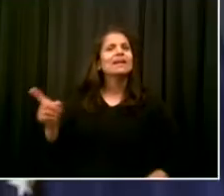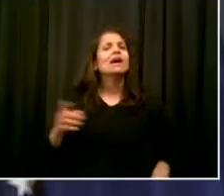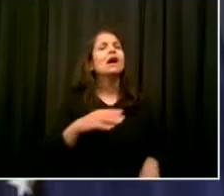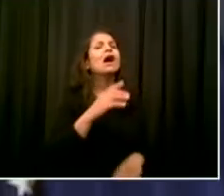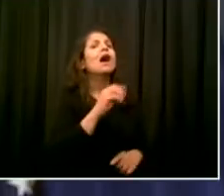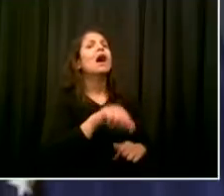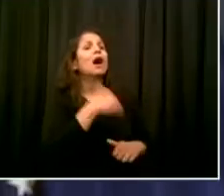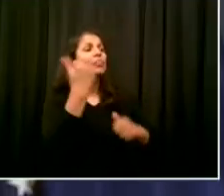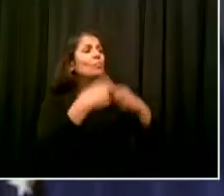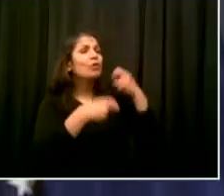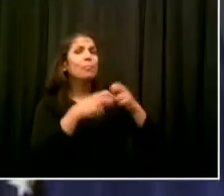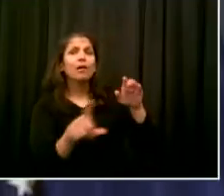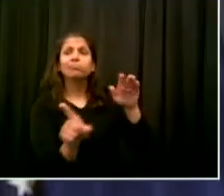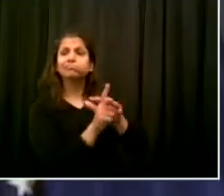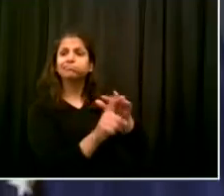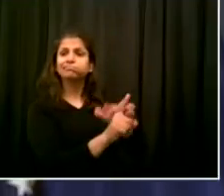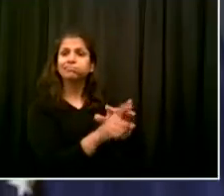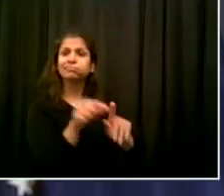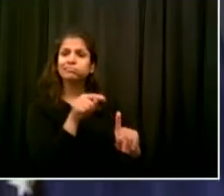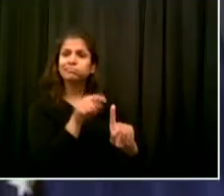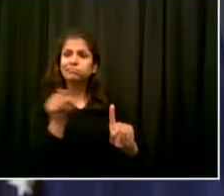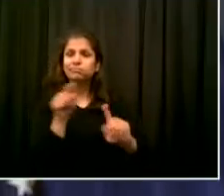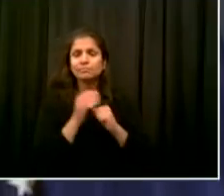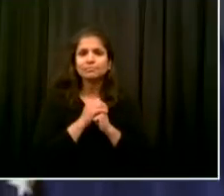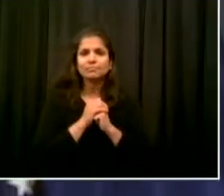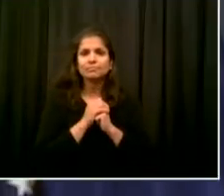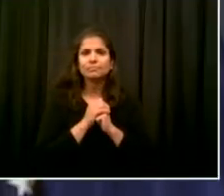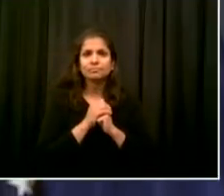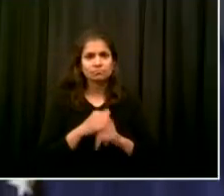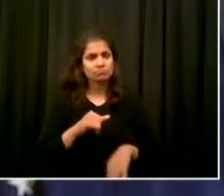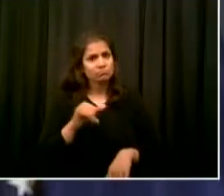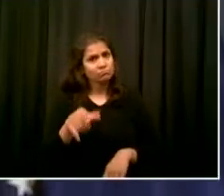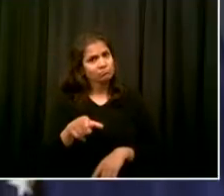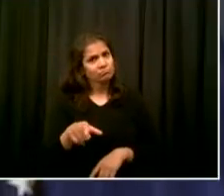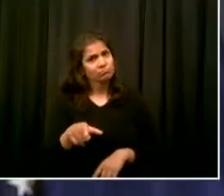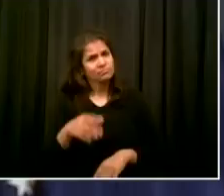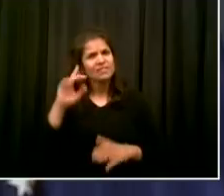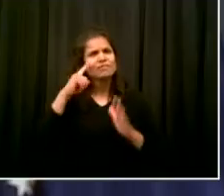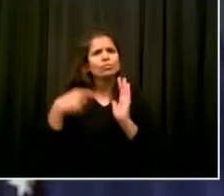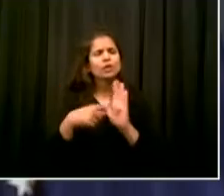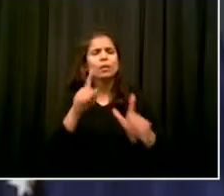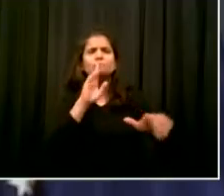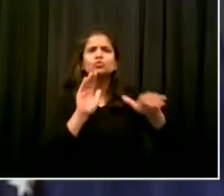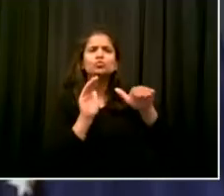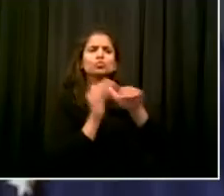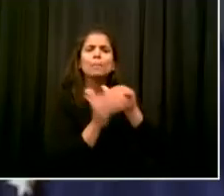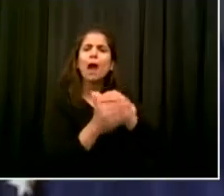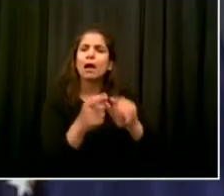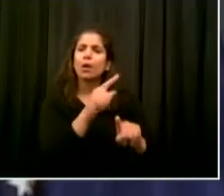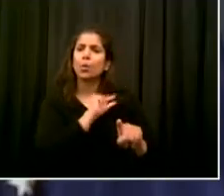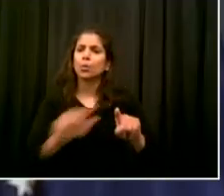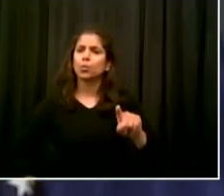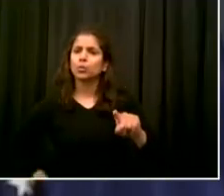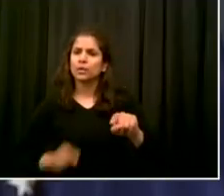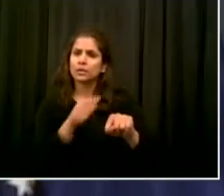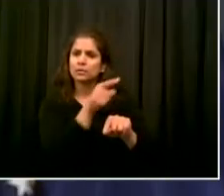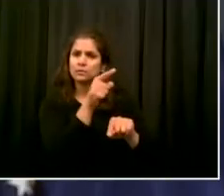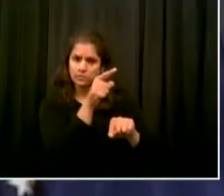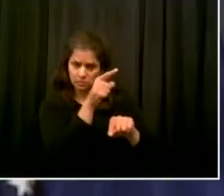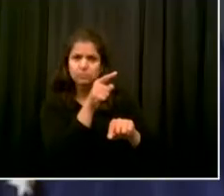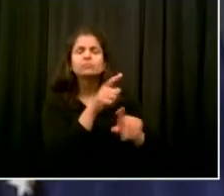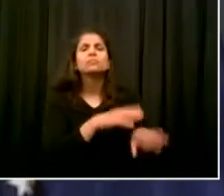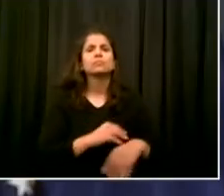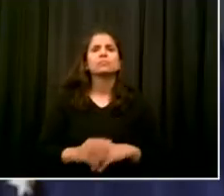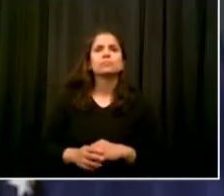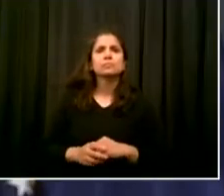in Jamaica, Queens, and in the borough of Queens overall, I can speak to, that you, unlike what you've